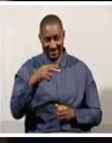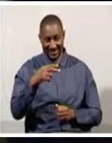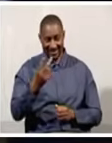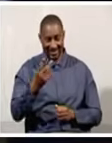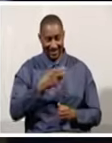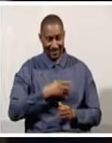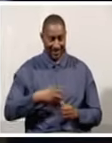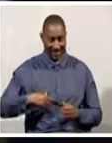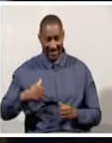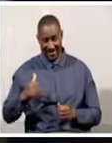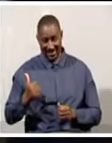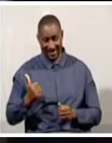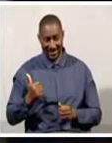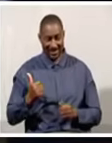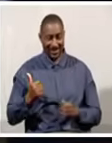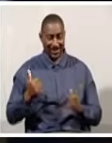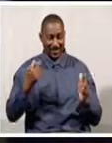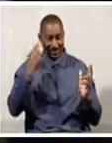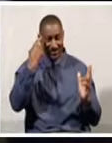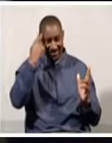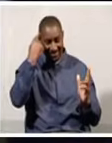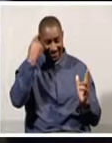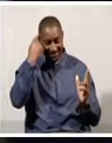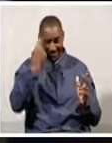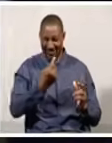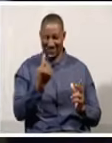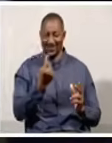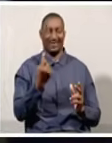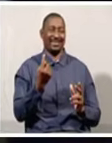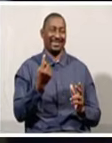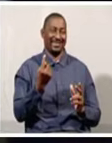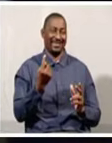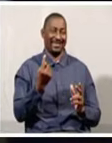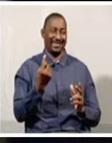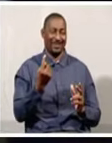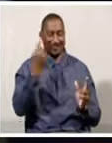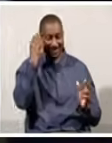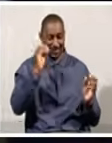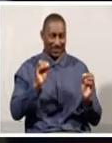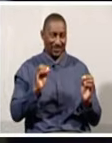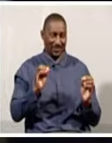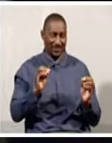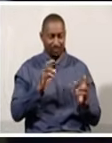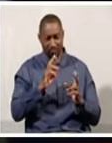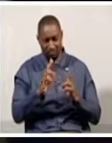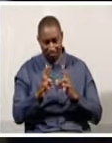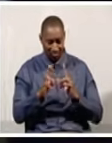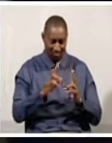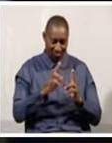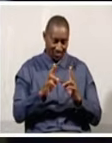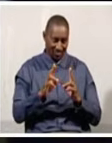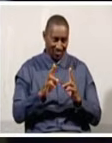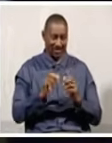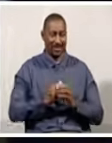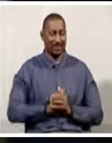I was the only ordinary member, if I would categorize myself as such. And the discussions that they were having in that room were